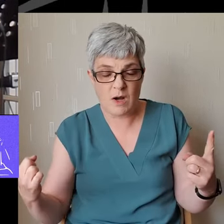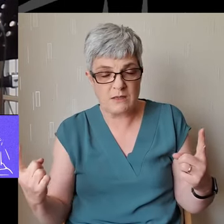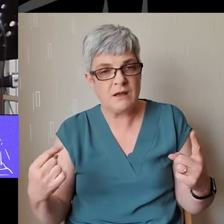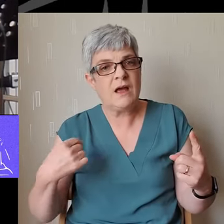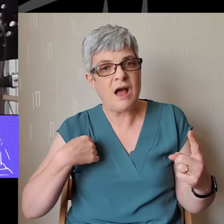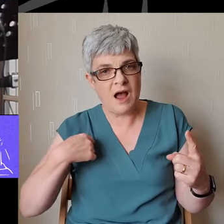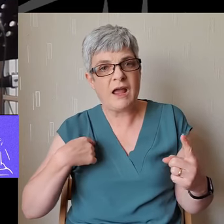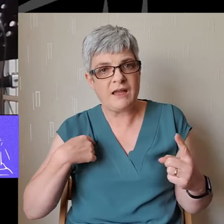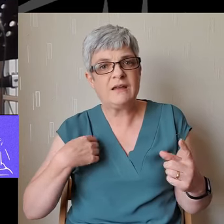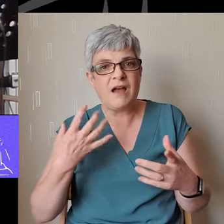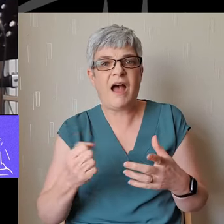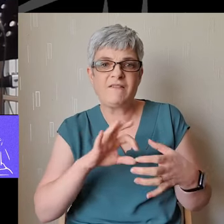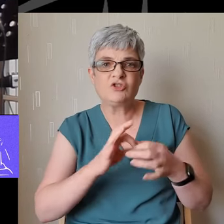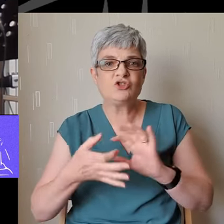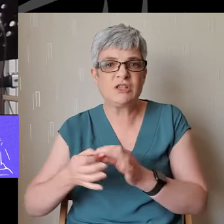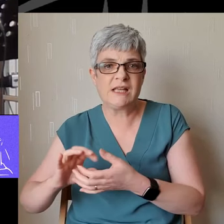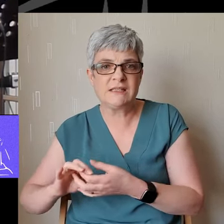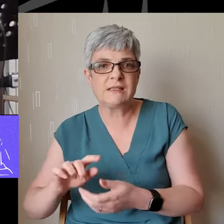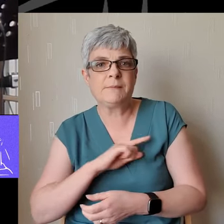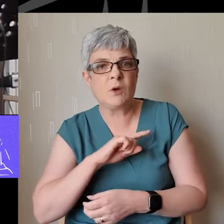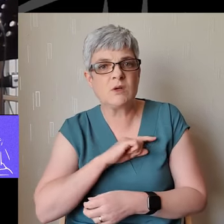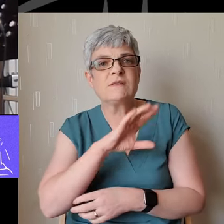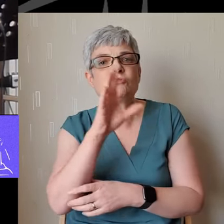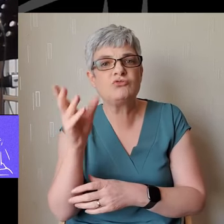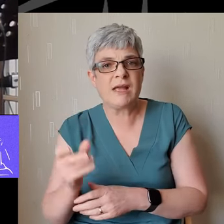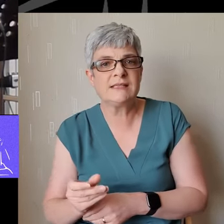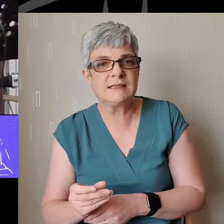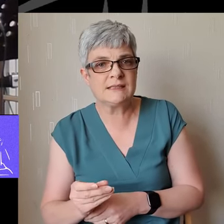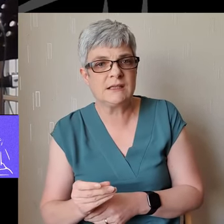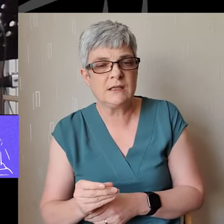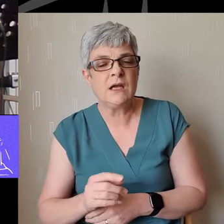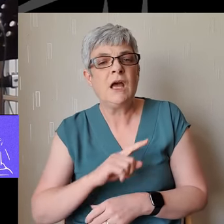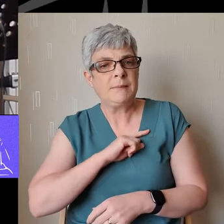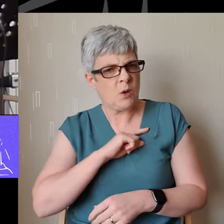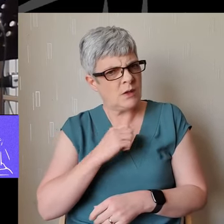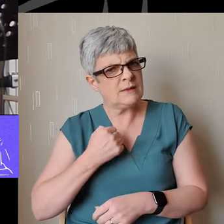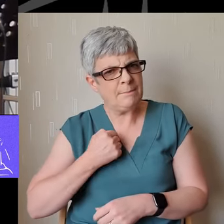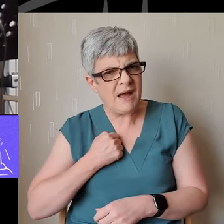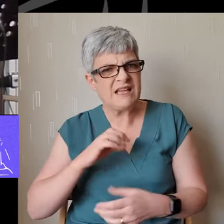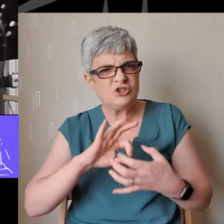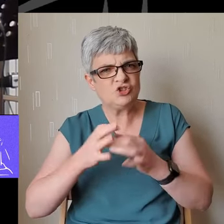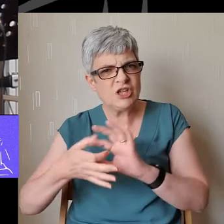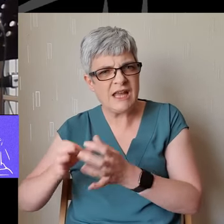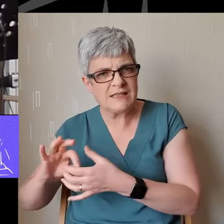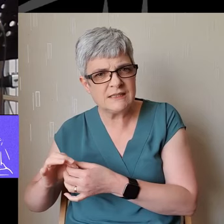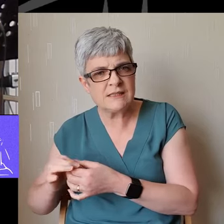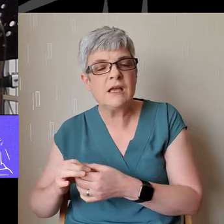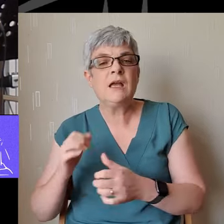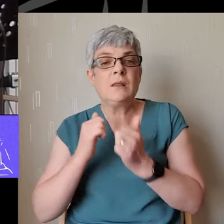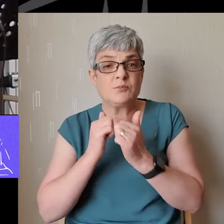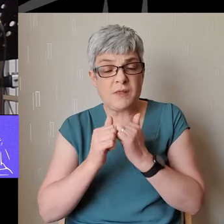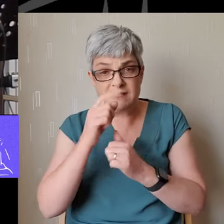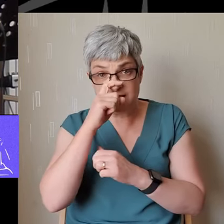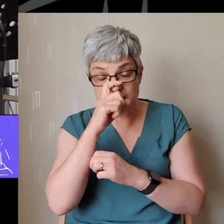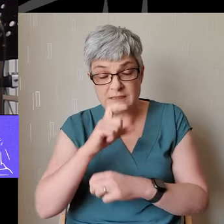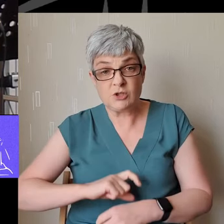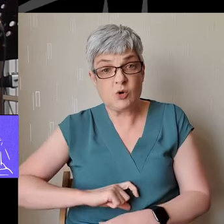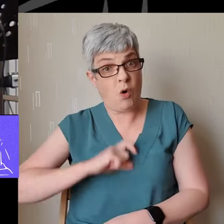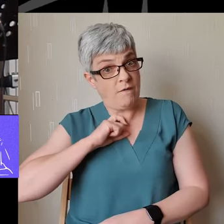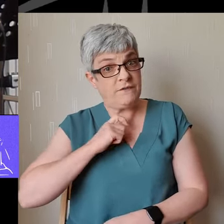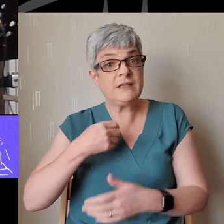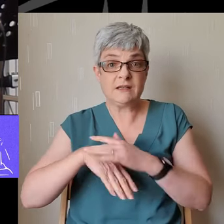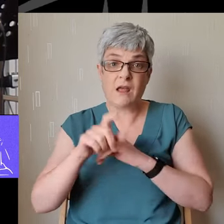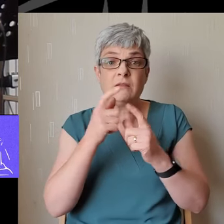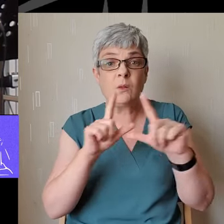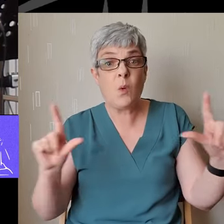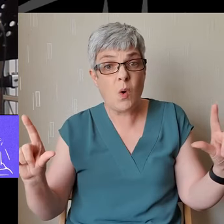for Christ. And because of my chains, most of the brothers and sisters have become confident in the Lord and